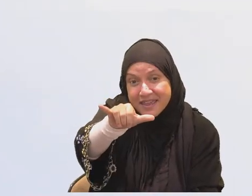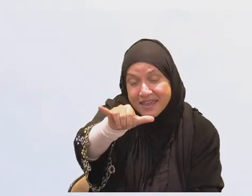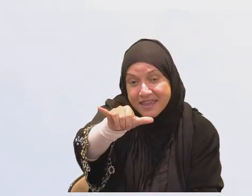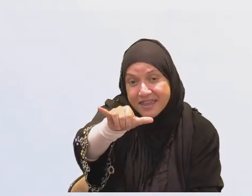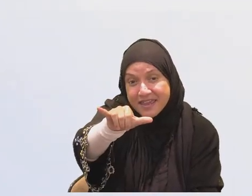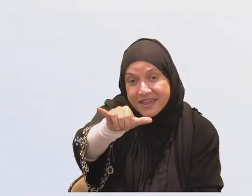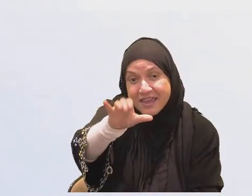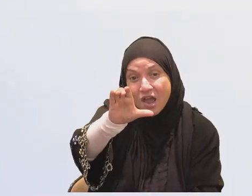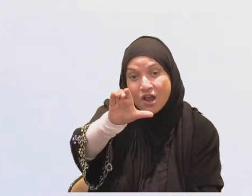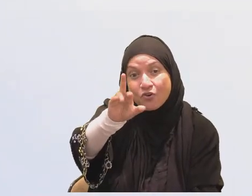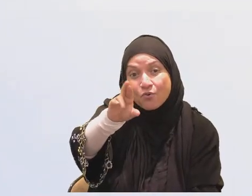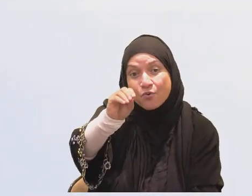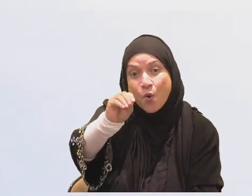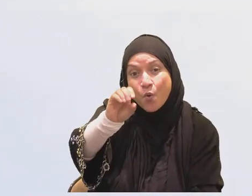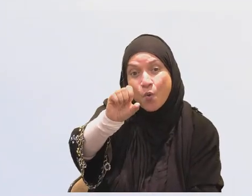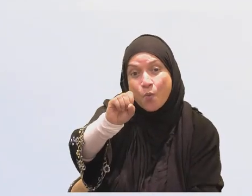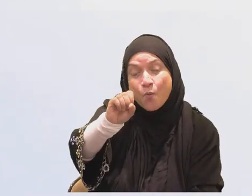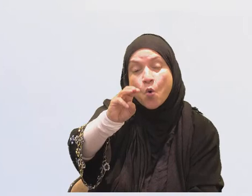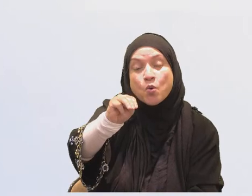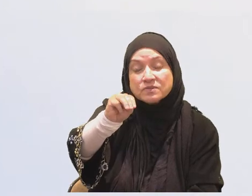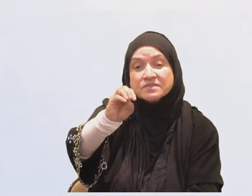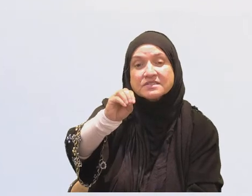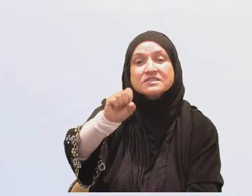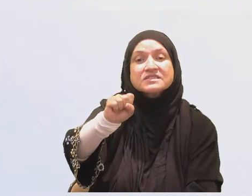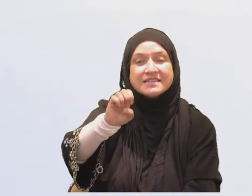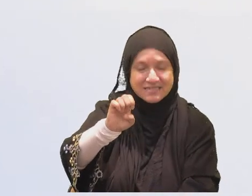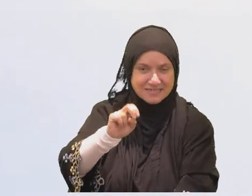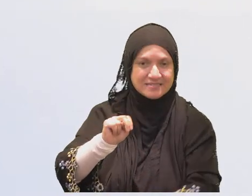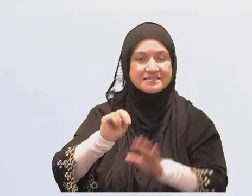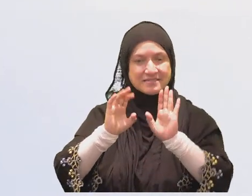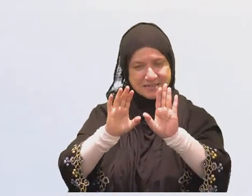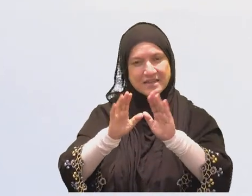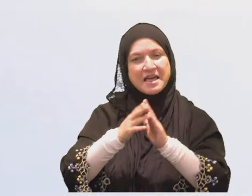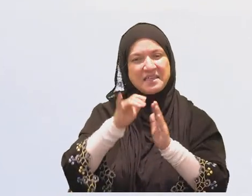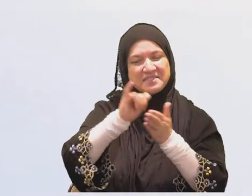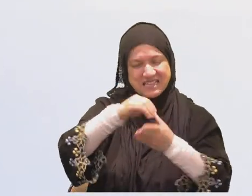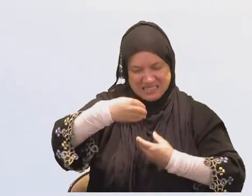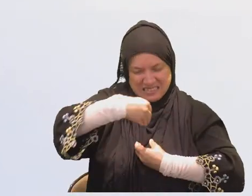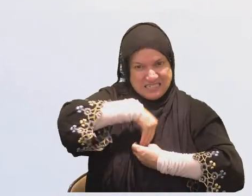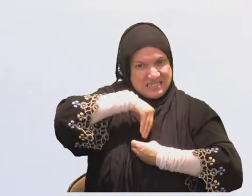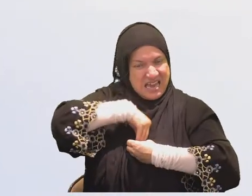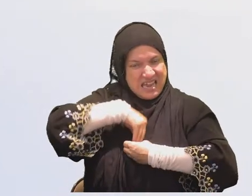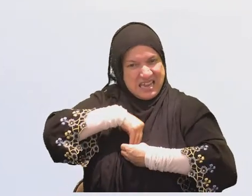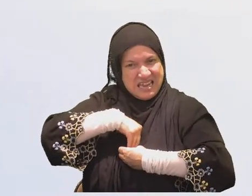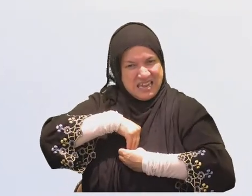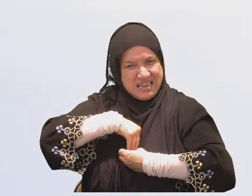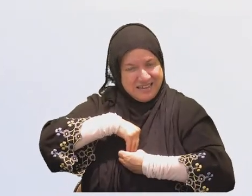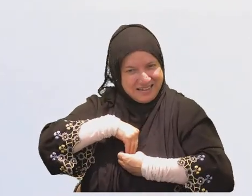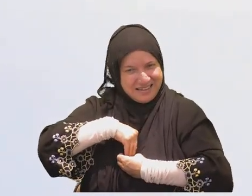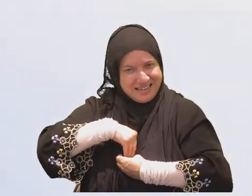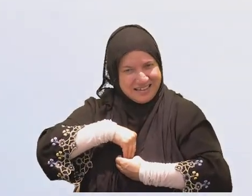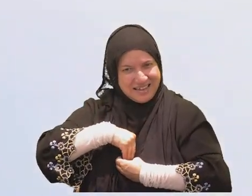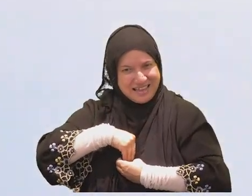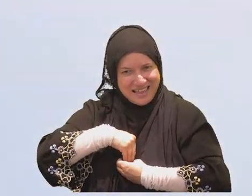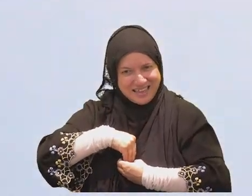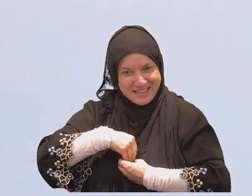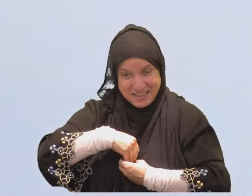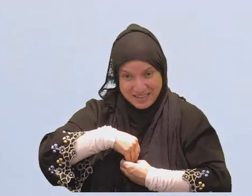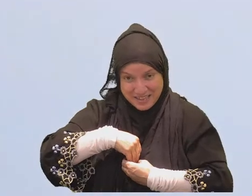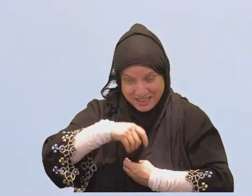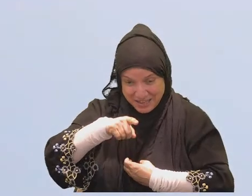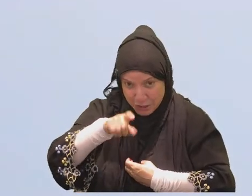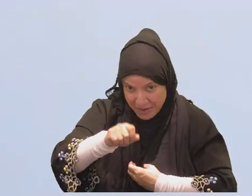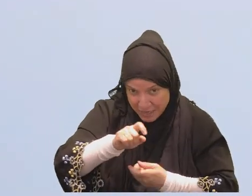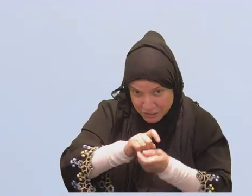in kindergarten. In California, they just passed a law. Without your parental consent, your